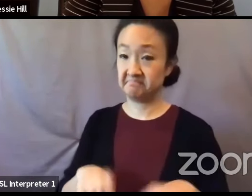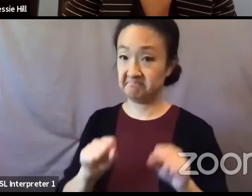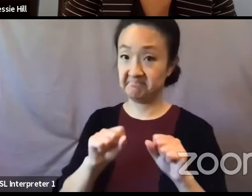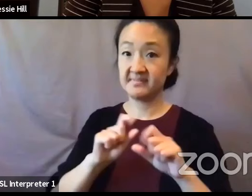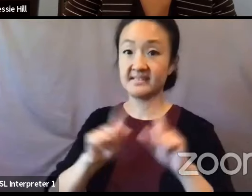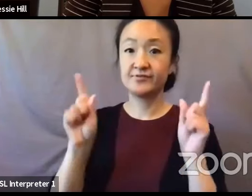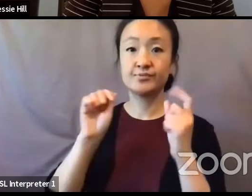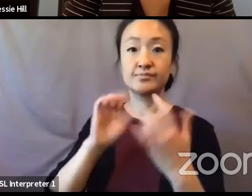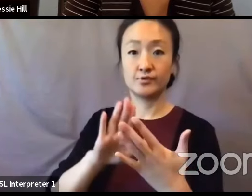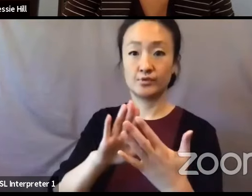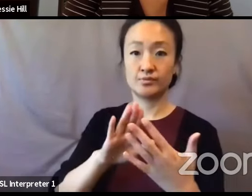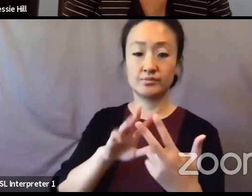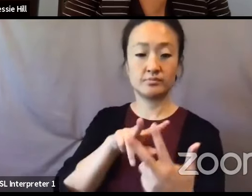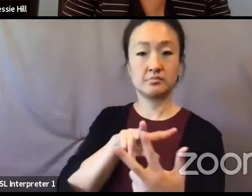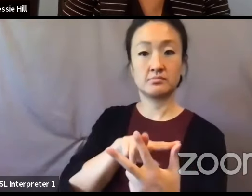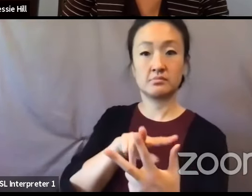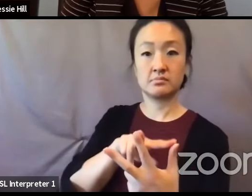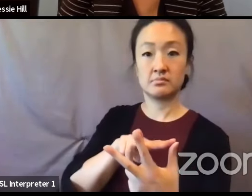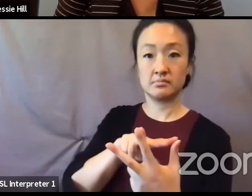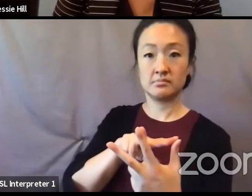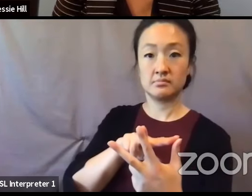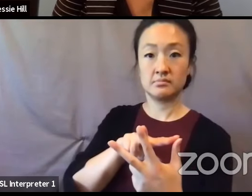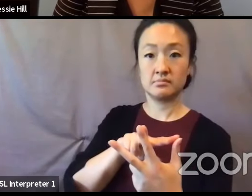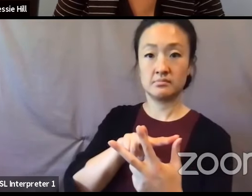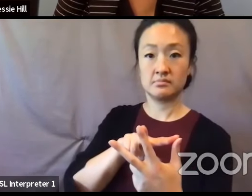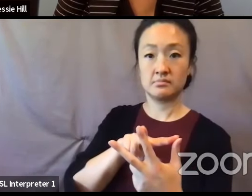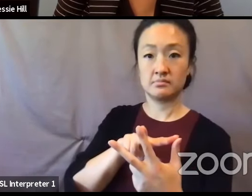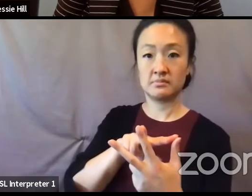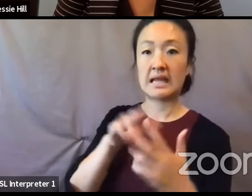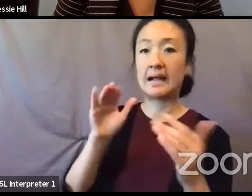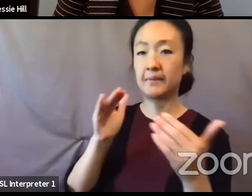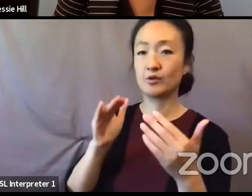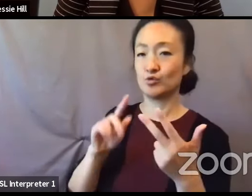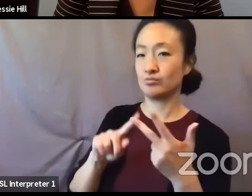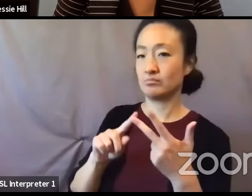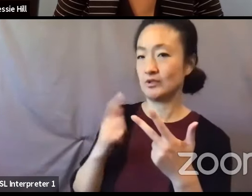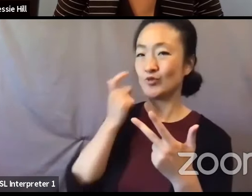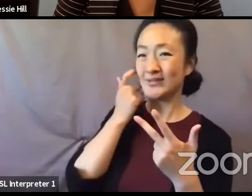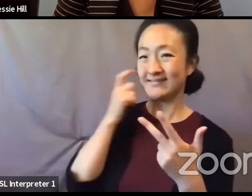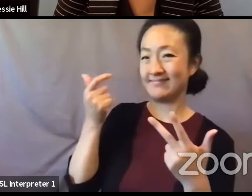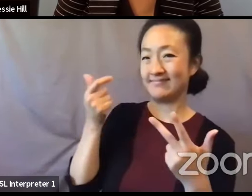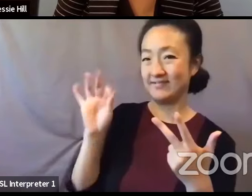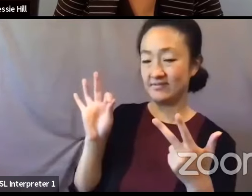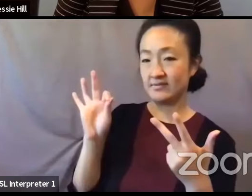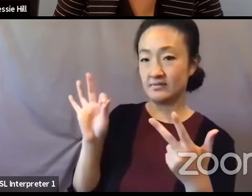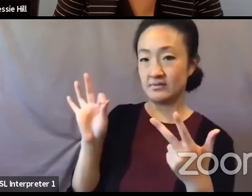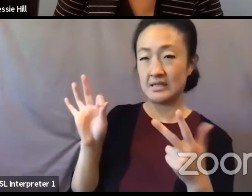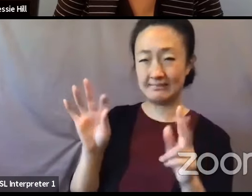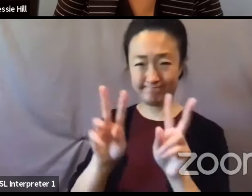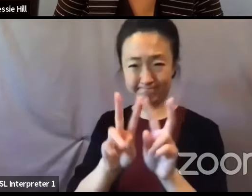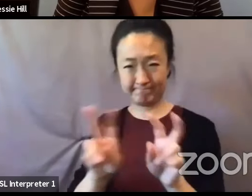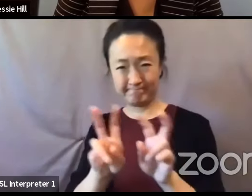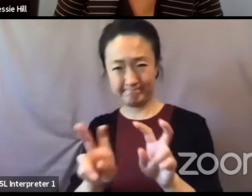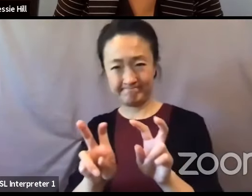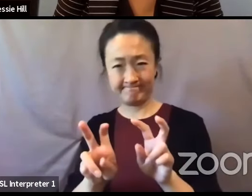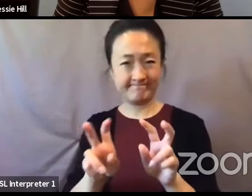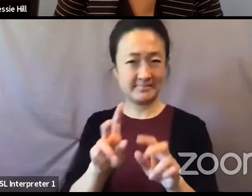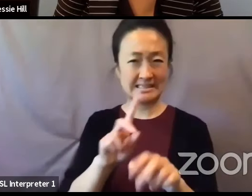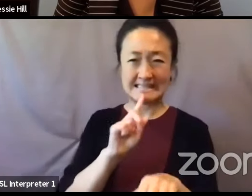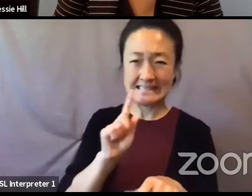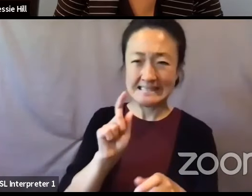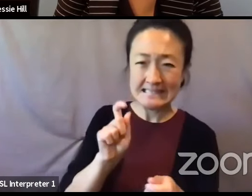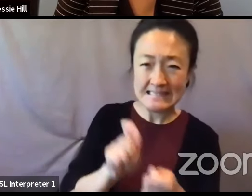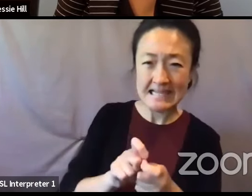two contexts than in the more recent one. There's still efforts to diagnose precisely what those differences were